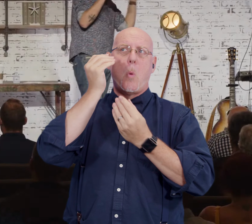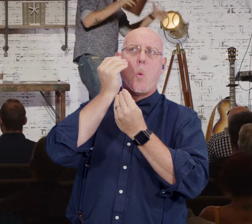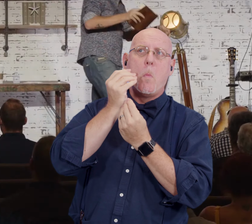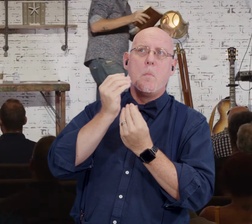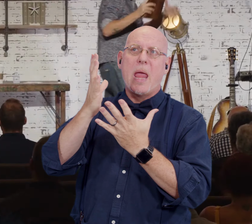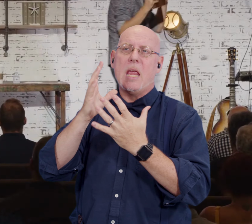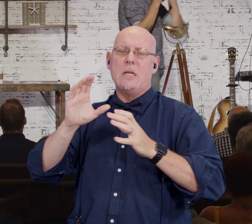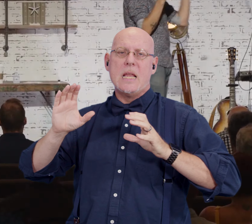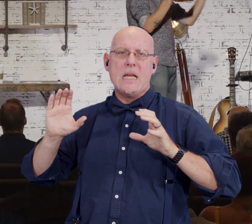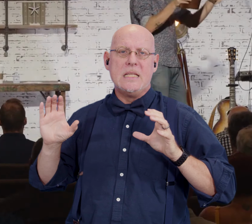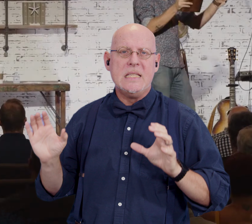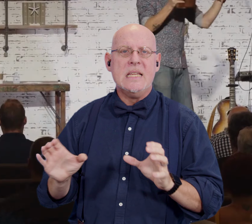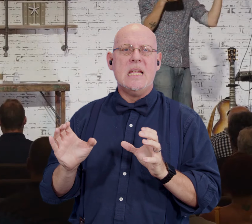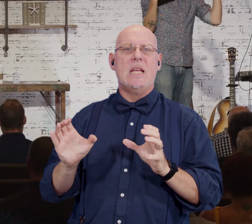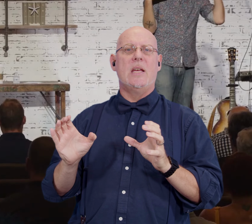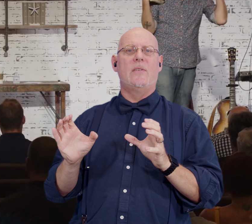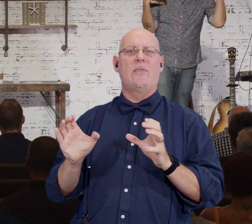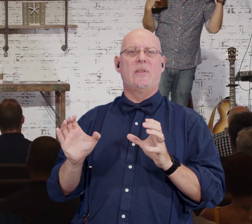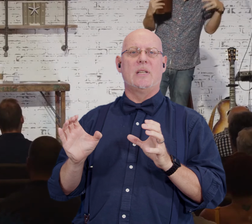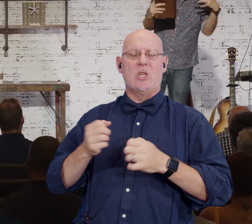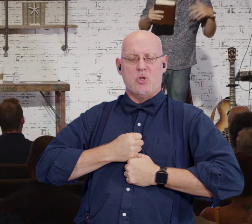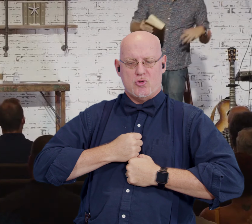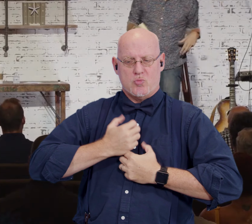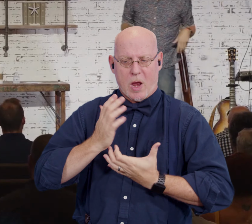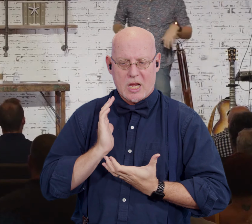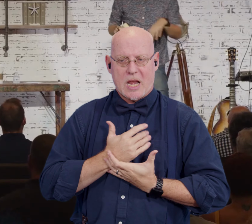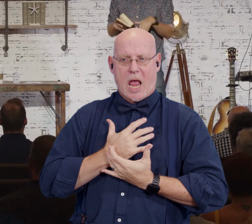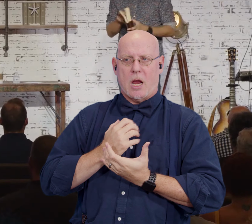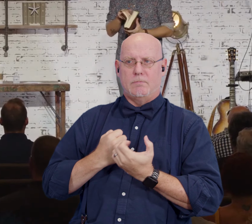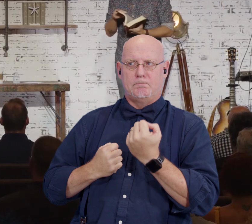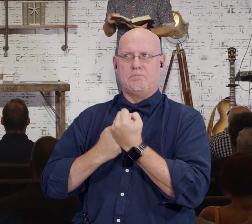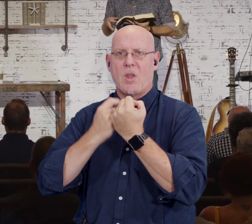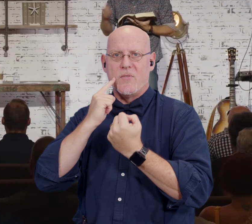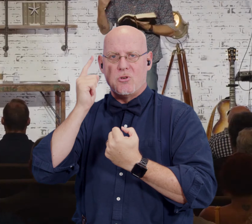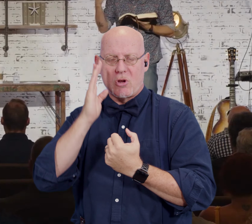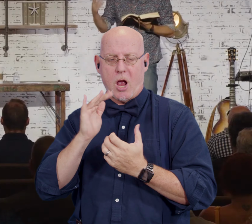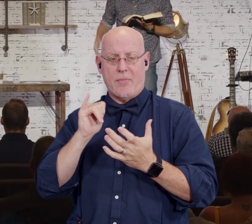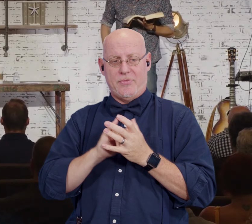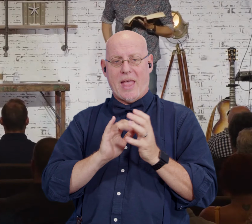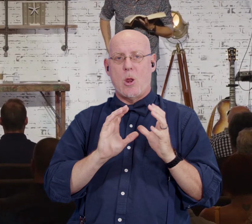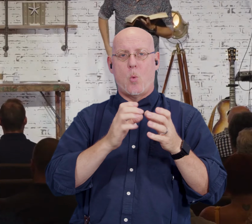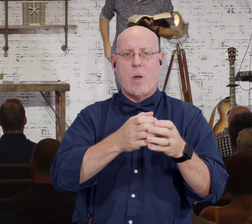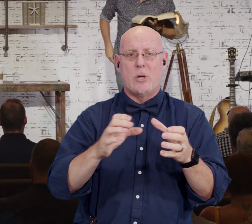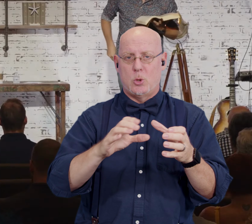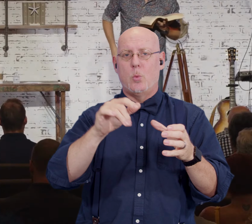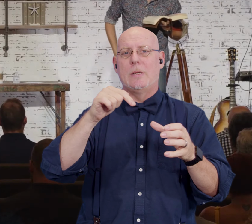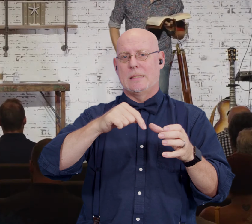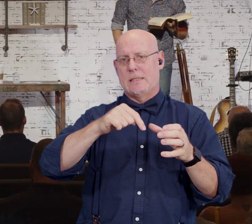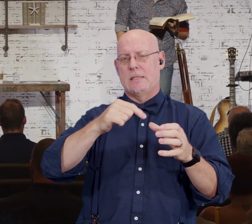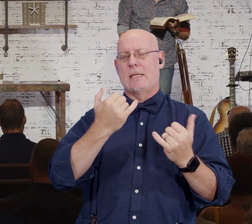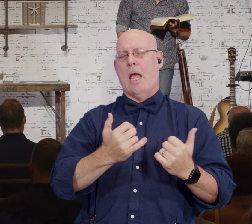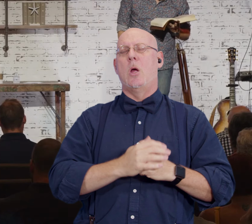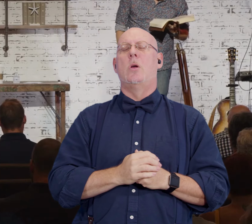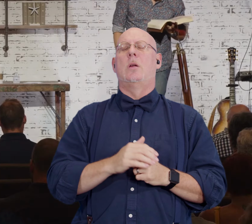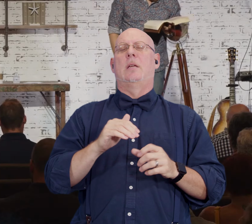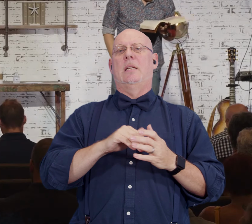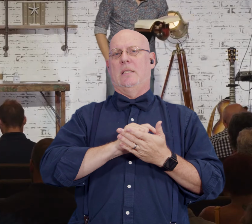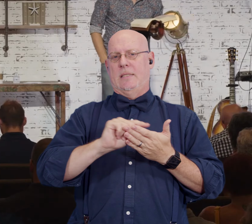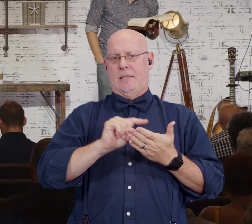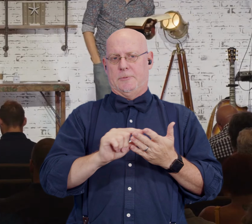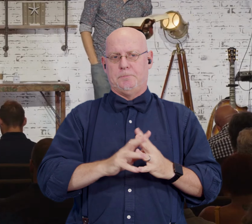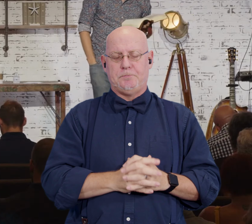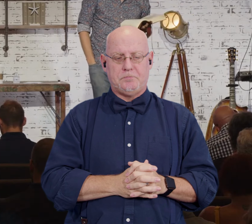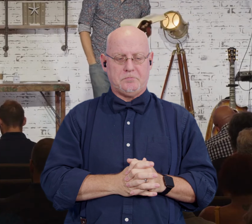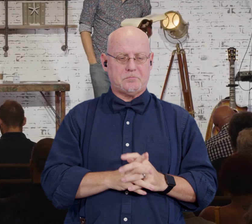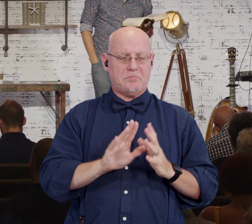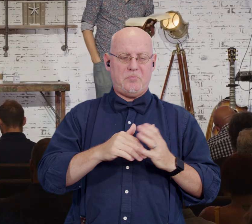of obedience or activity that expresses our devotion to God. And that's what the remnant is doing here in the